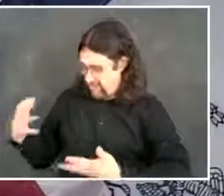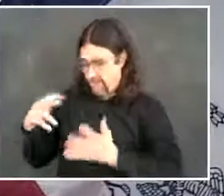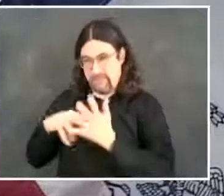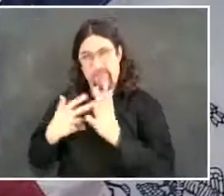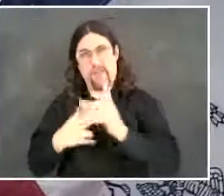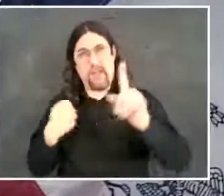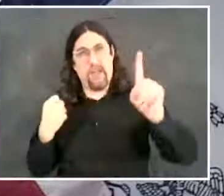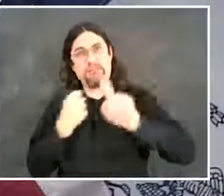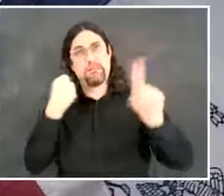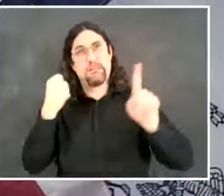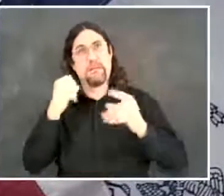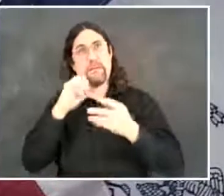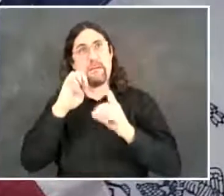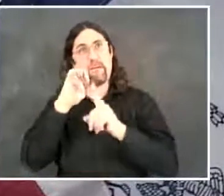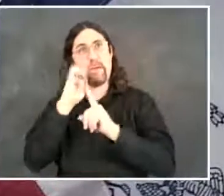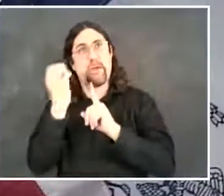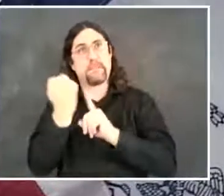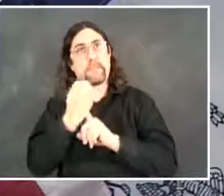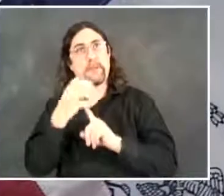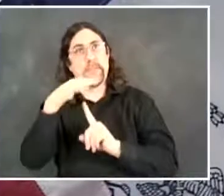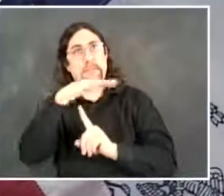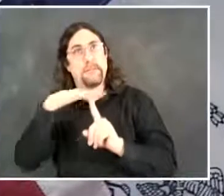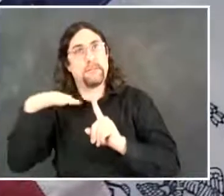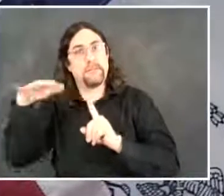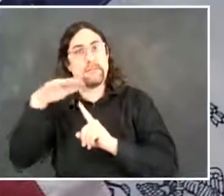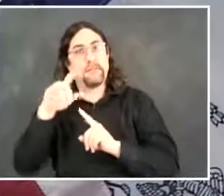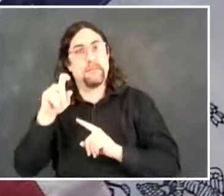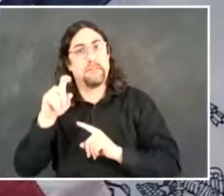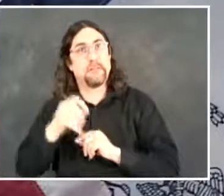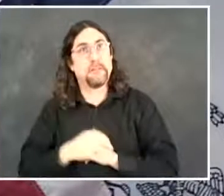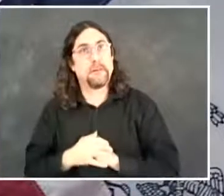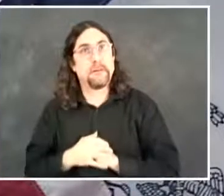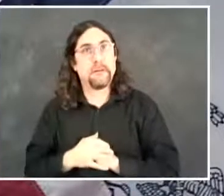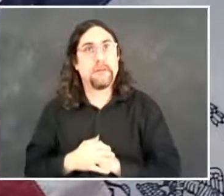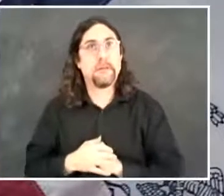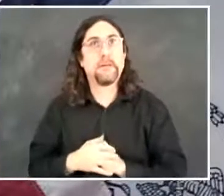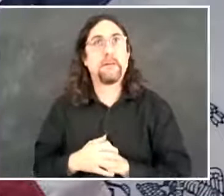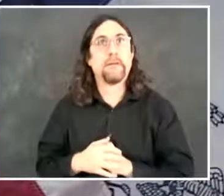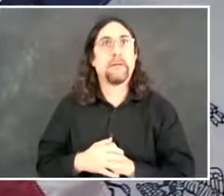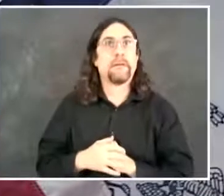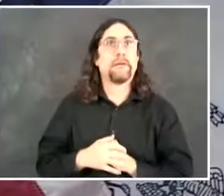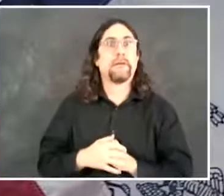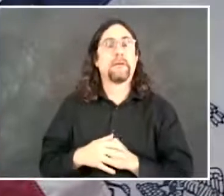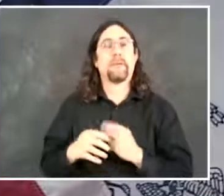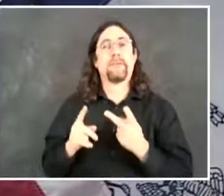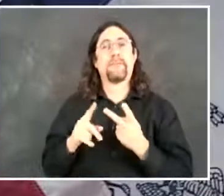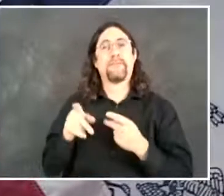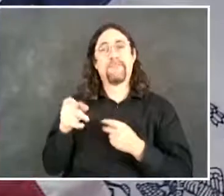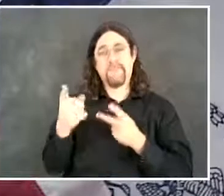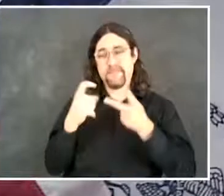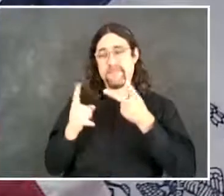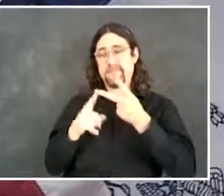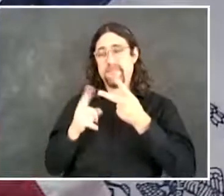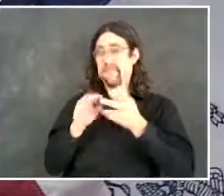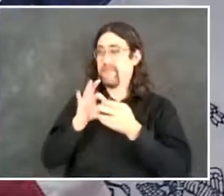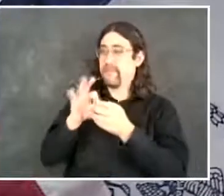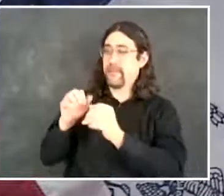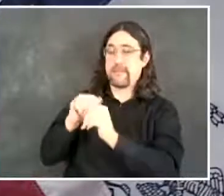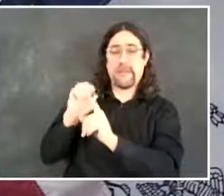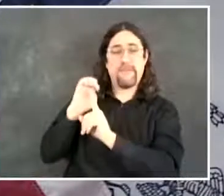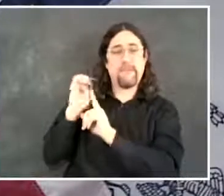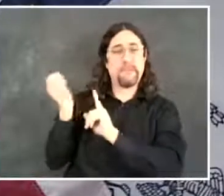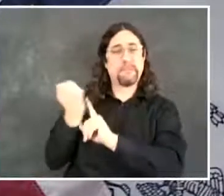but right now we're fighting a war and trying to save lives, so that's our first concern. But before I turn to the doctors,